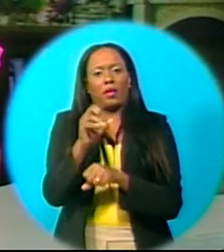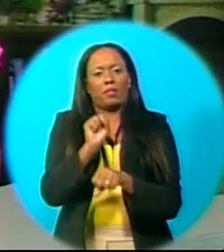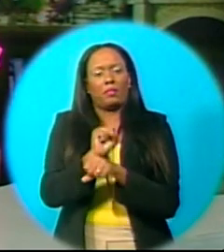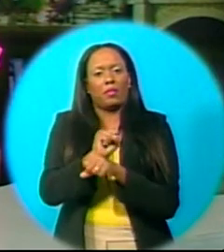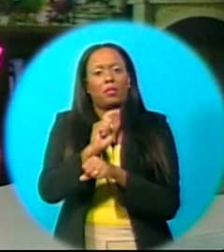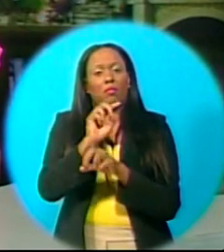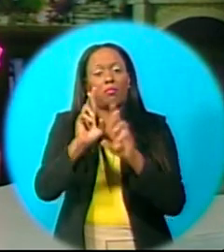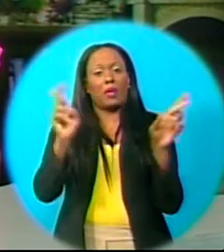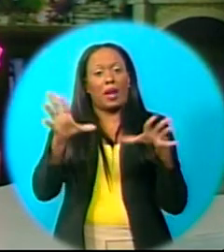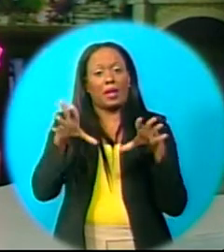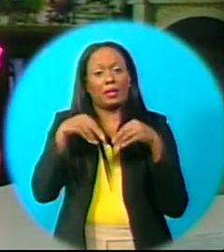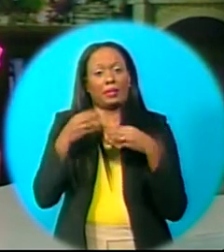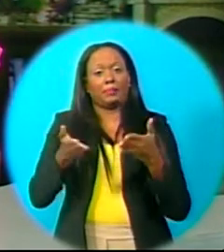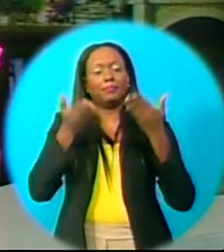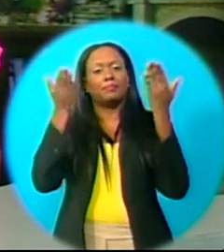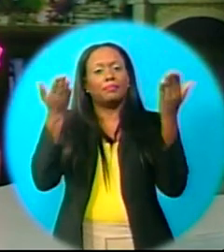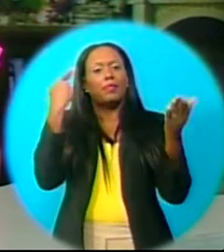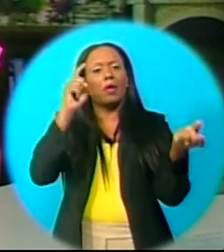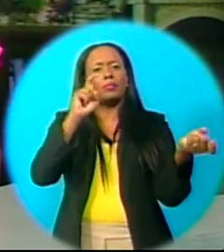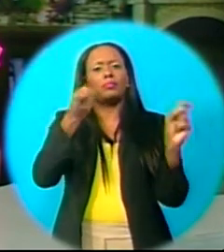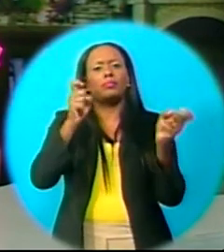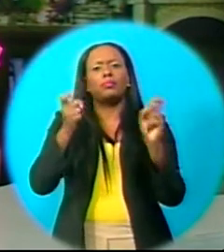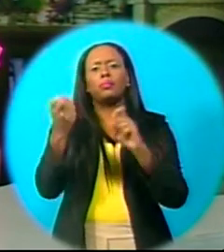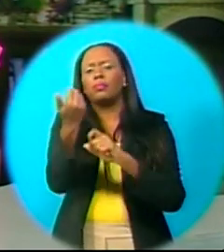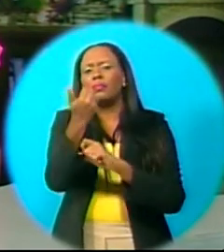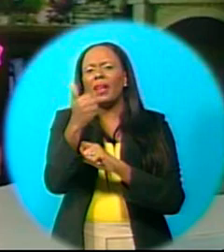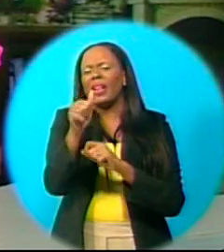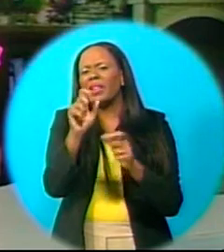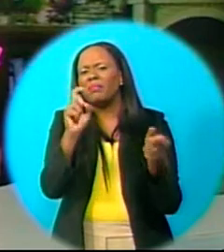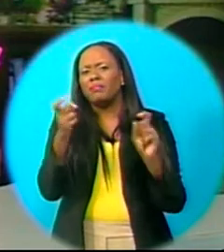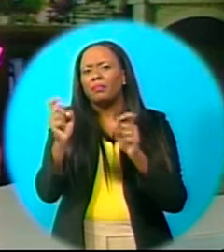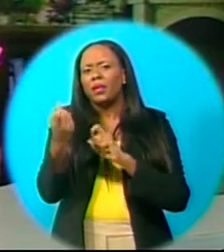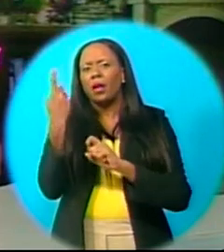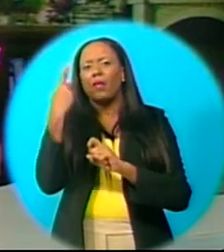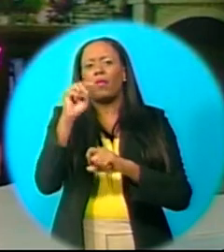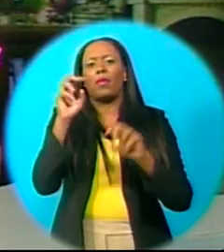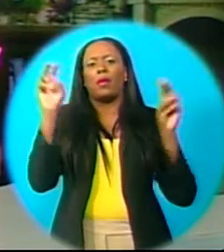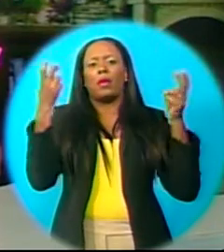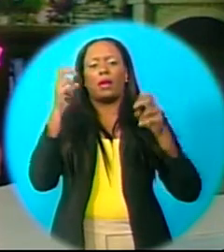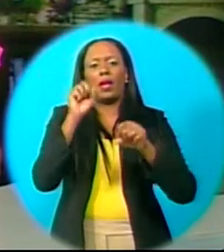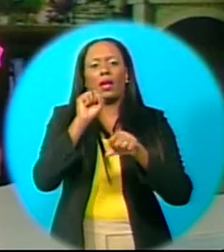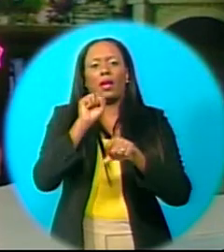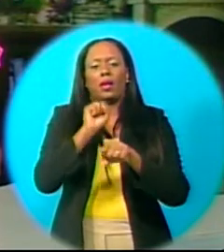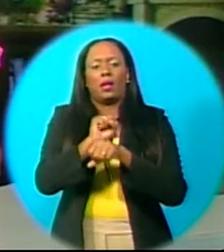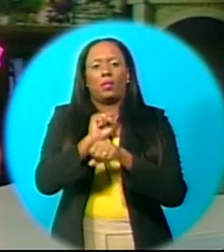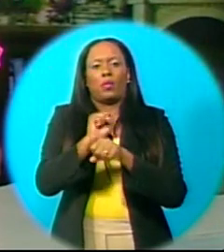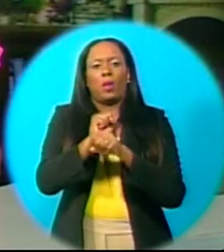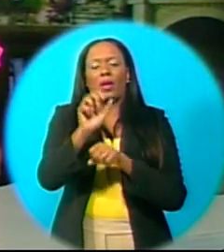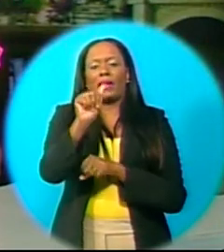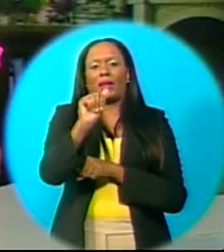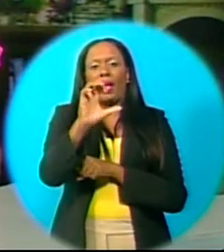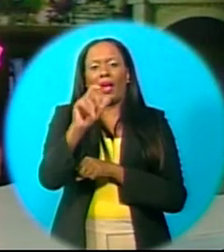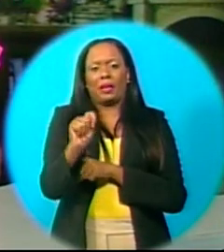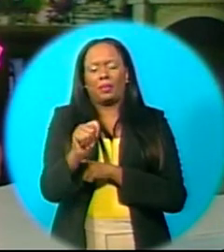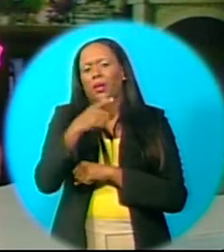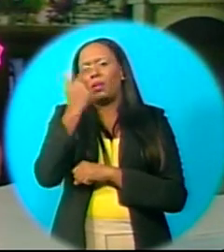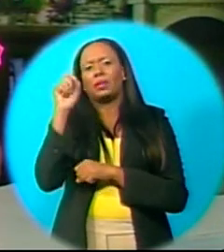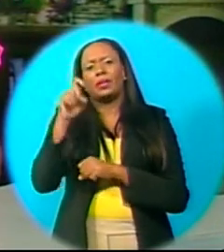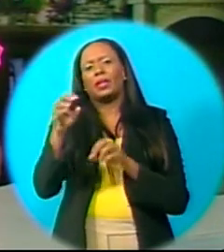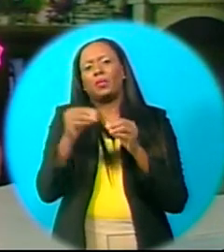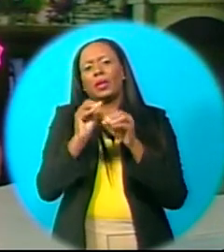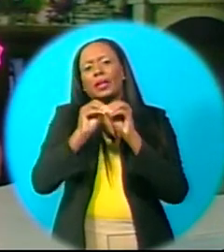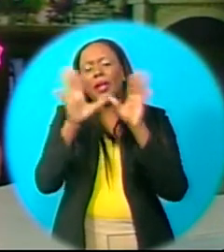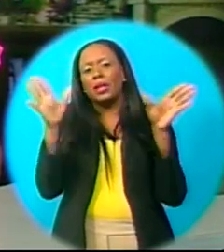to accept proposals for amendments to the Employment Rights Act. Ms. Moore says this is good news because she feels the act needs more clarity